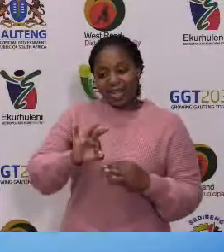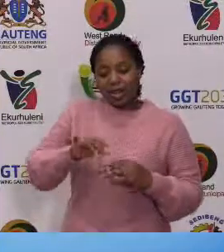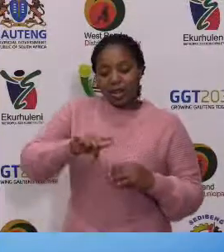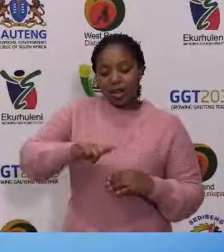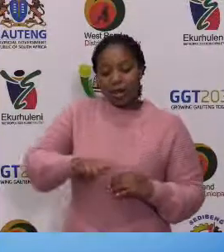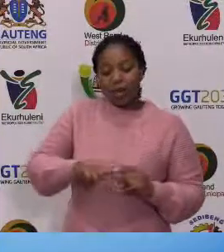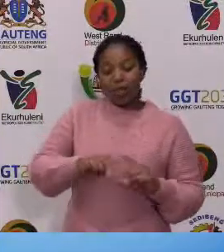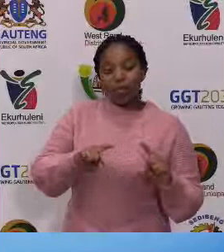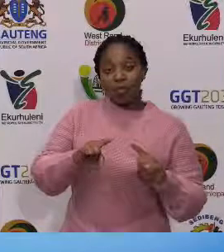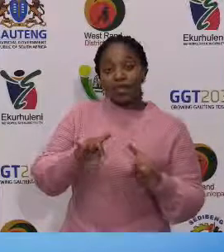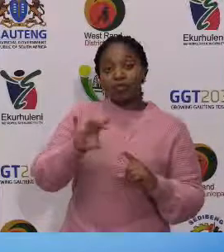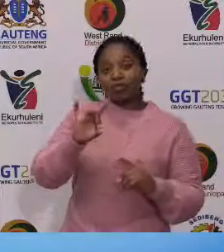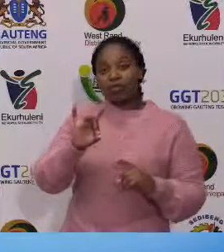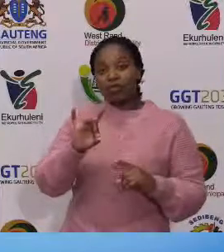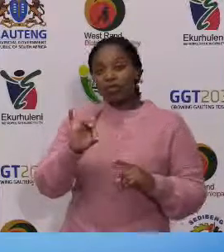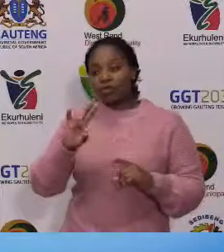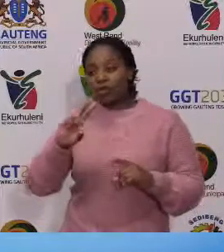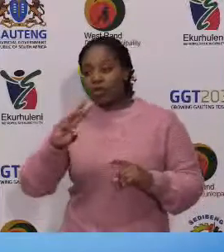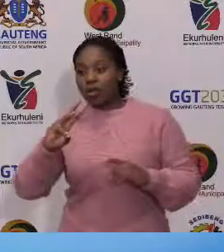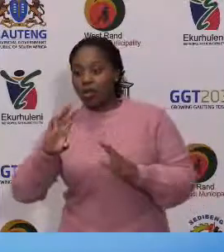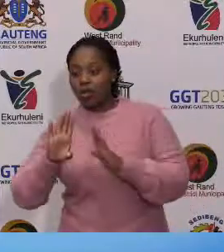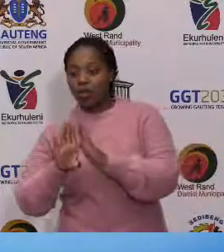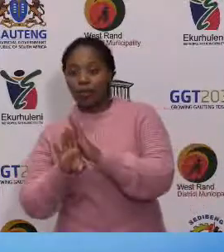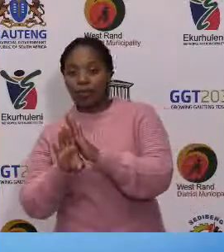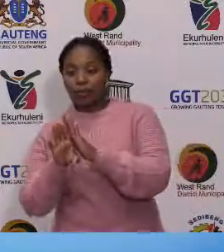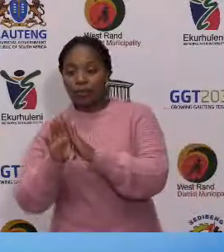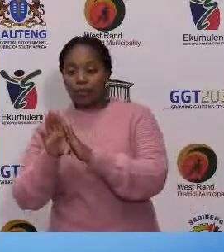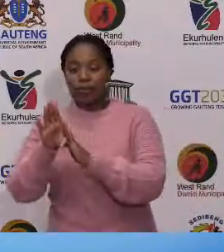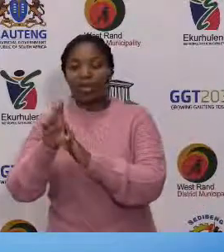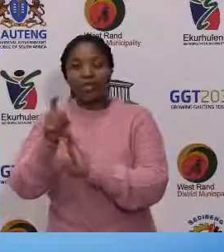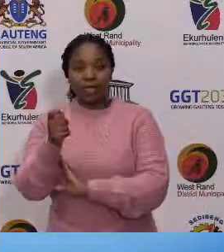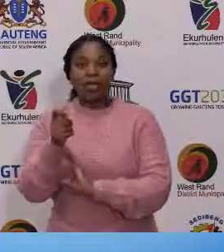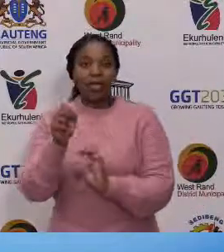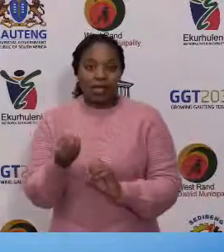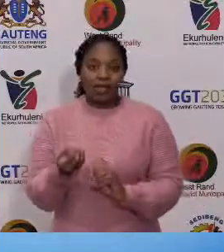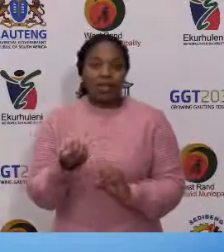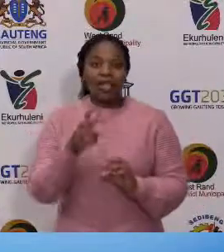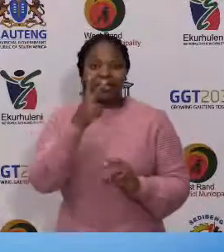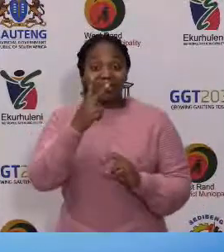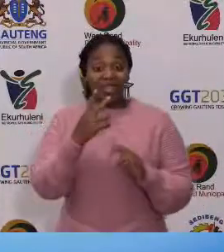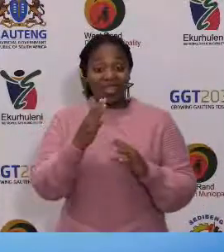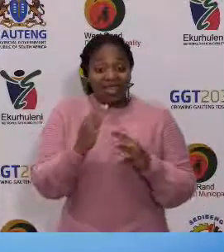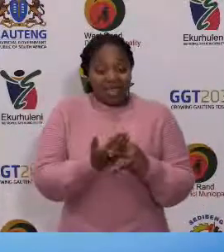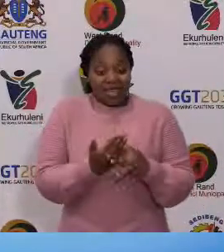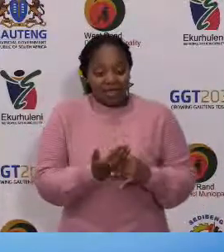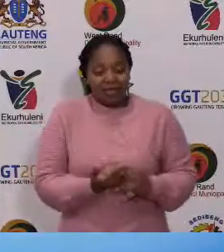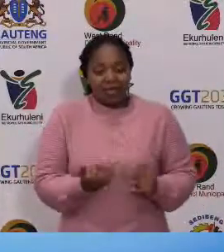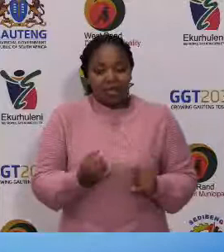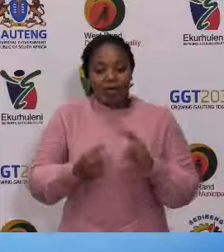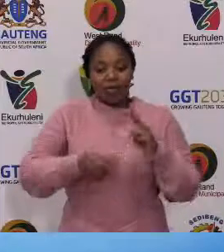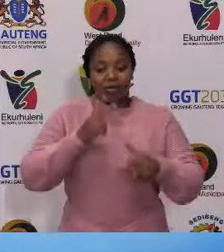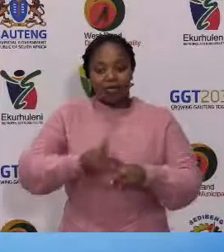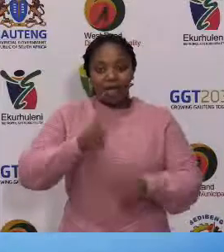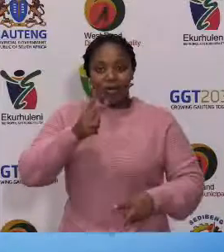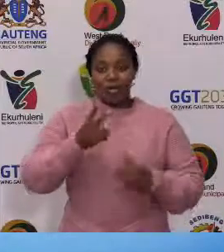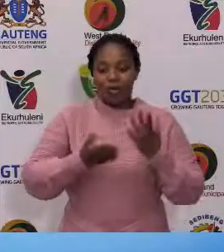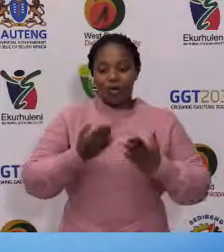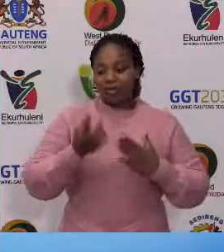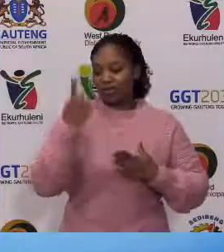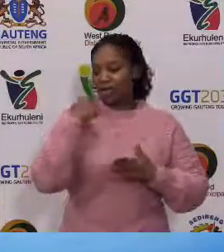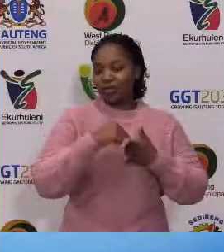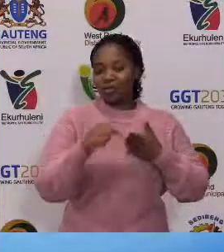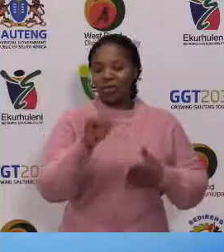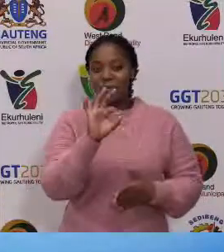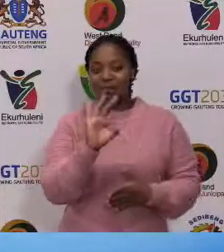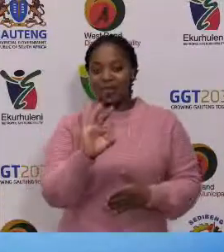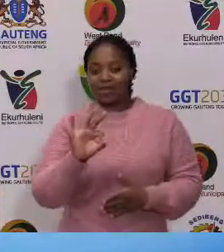higher level. So the number of cases are double the number of cases we saw Monday to Thursday last week. So for example,